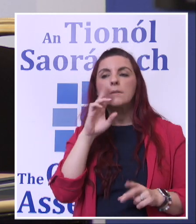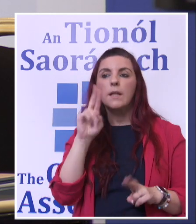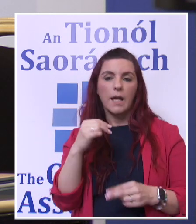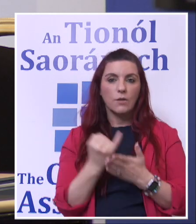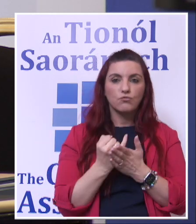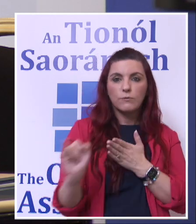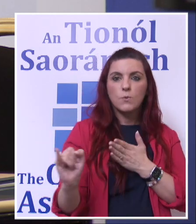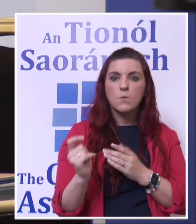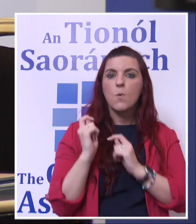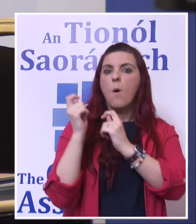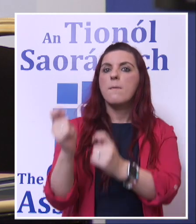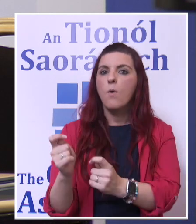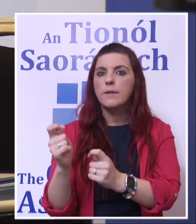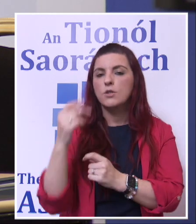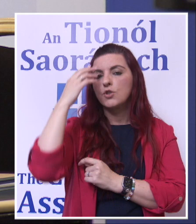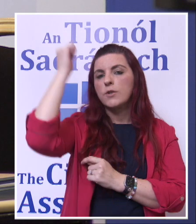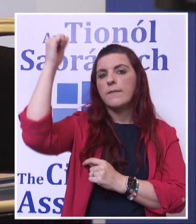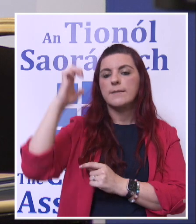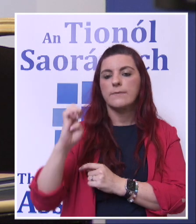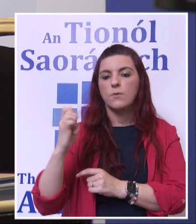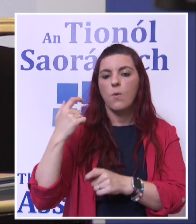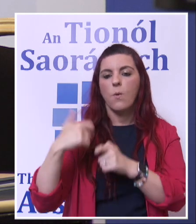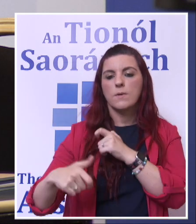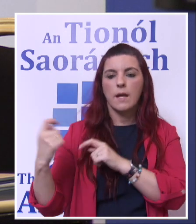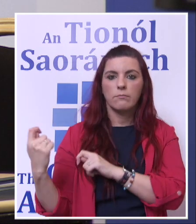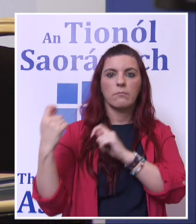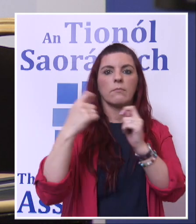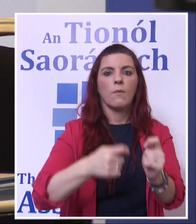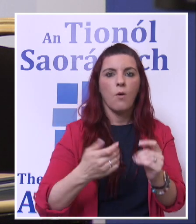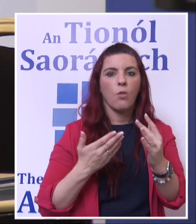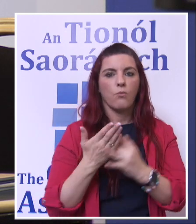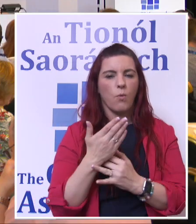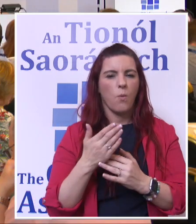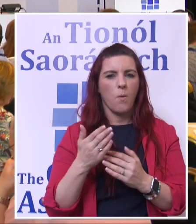appoint the chief executive who is recommended through the public appointments process.